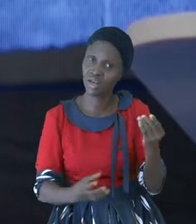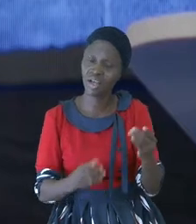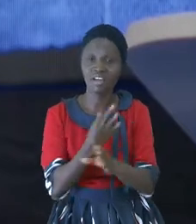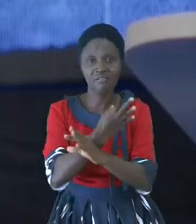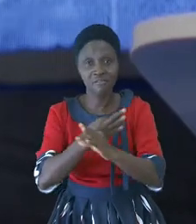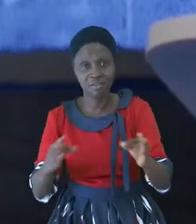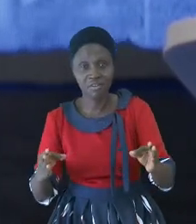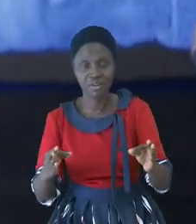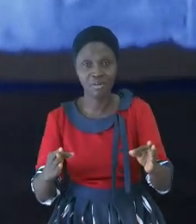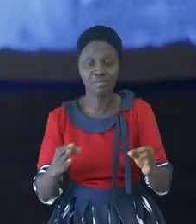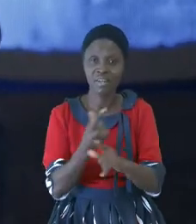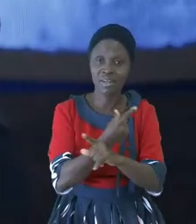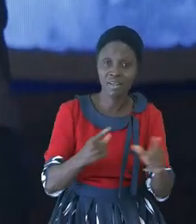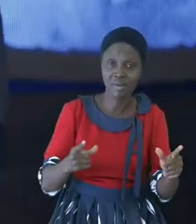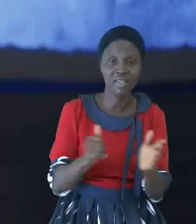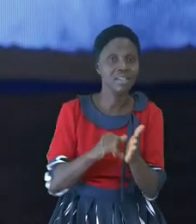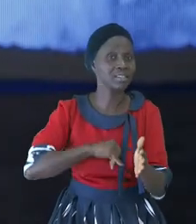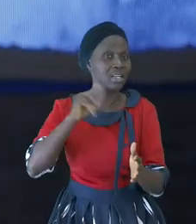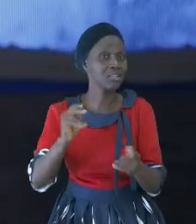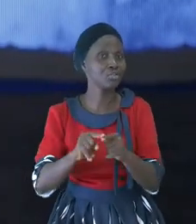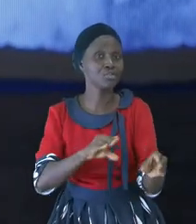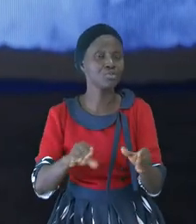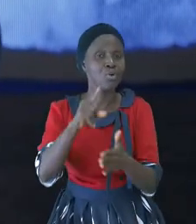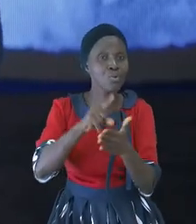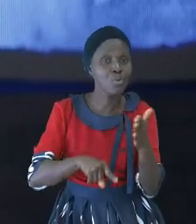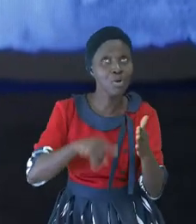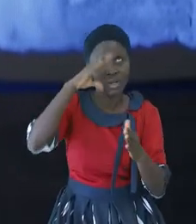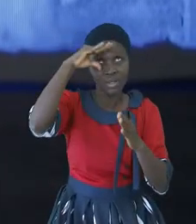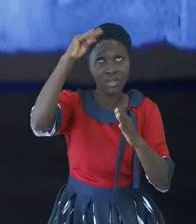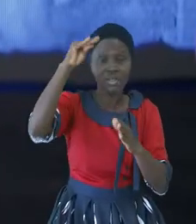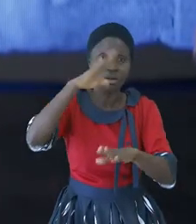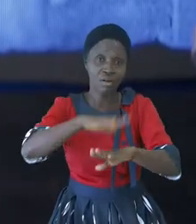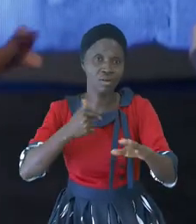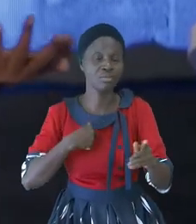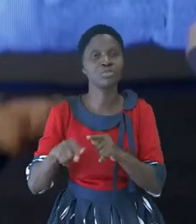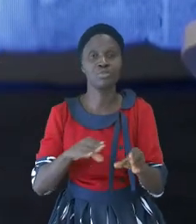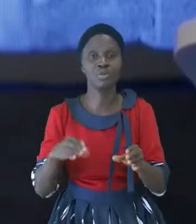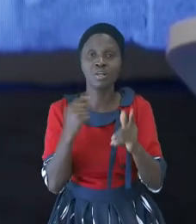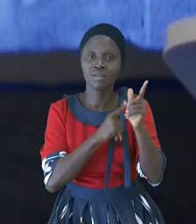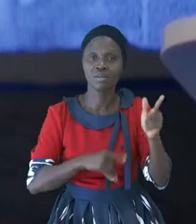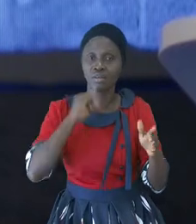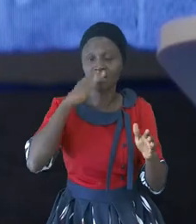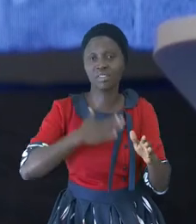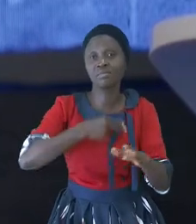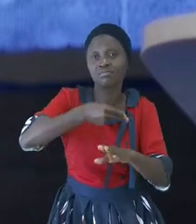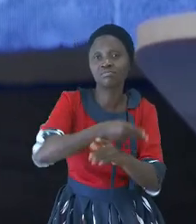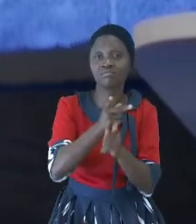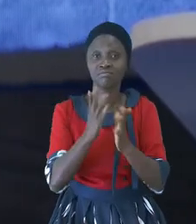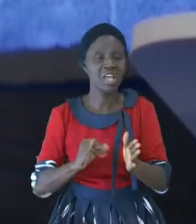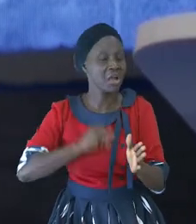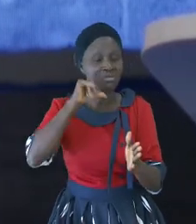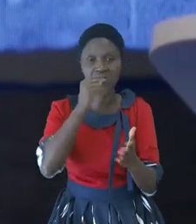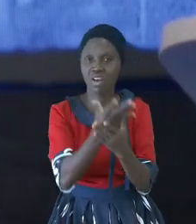liberty I need to do what he has called me to do. The Lord is my shepherd. I shall not lack grace. I shall not